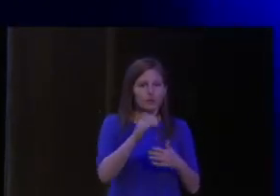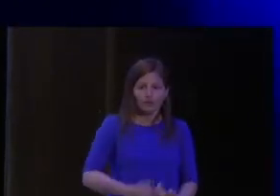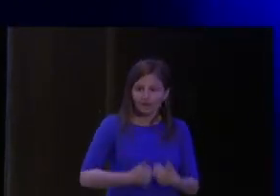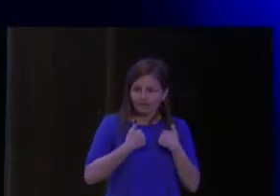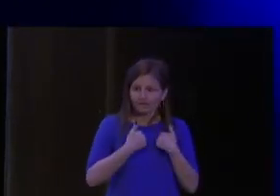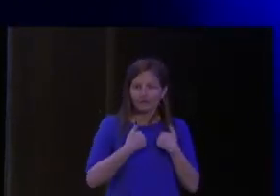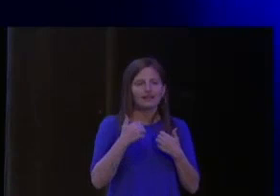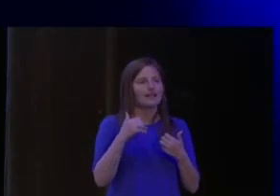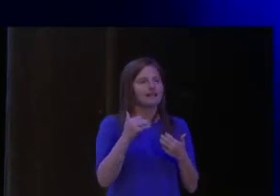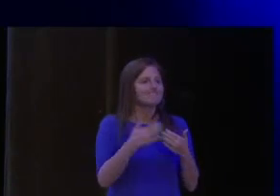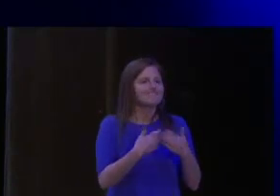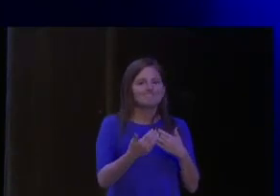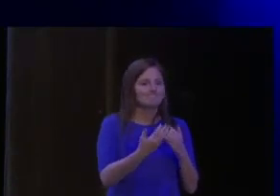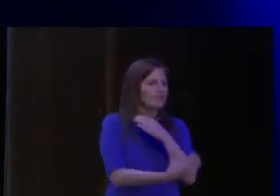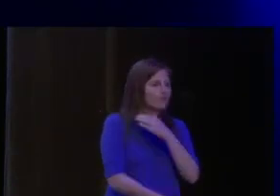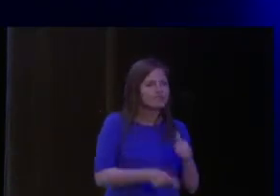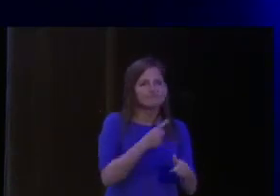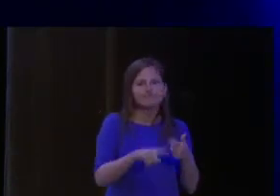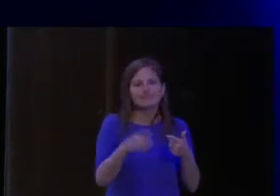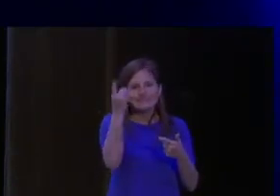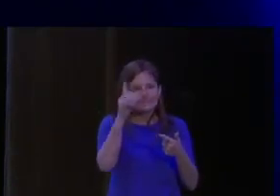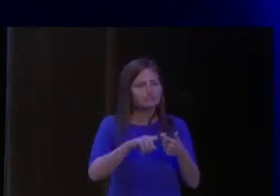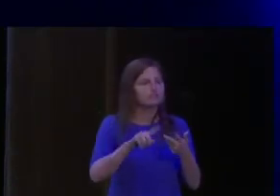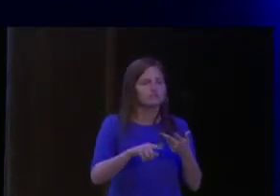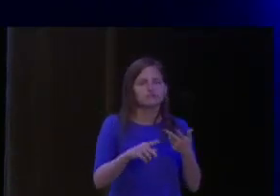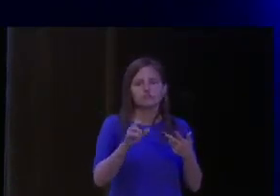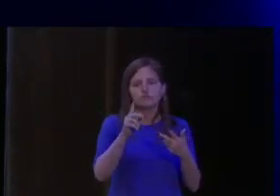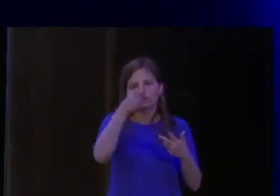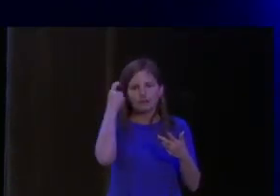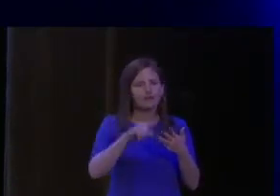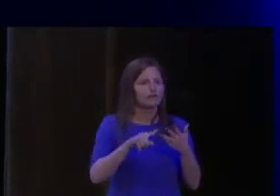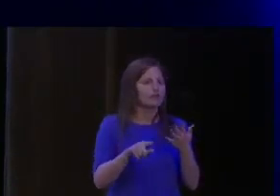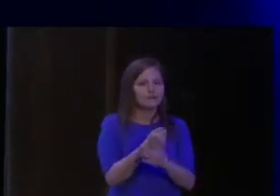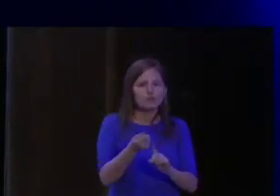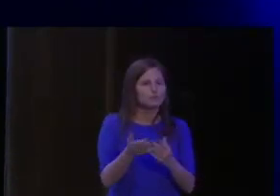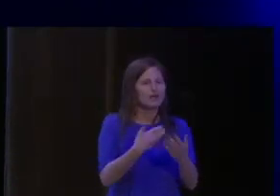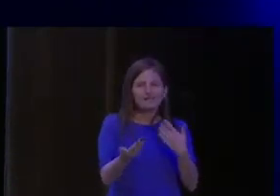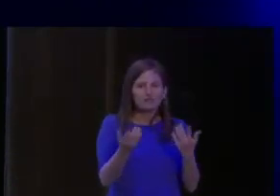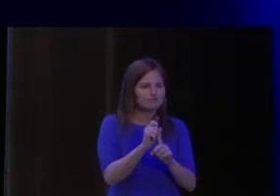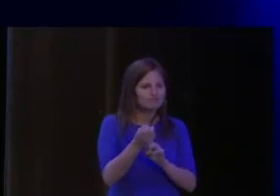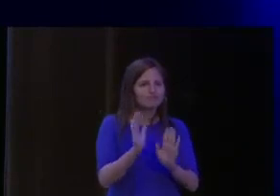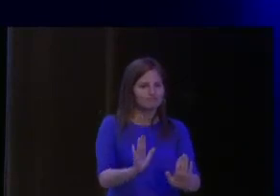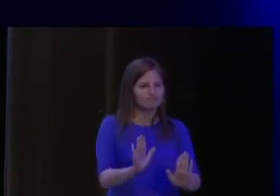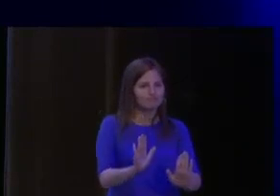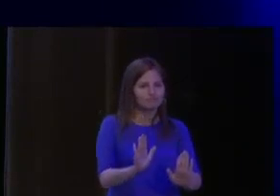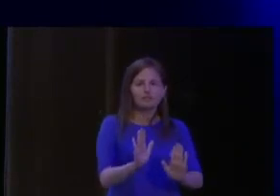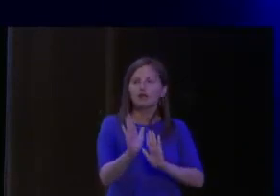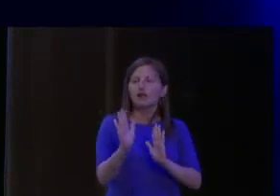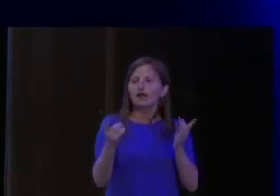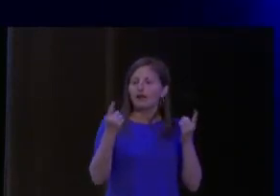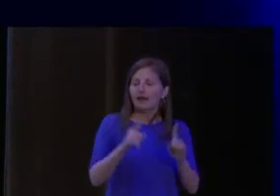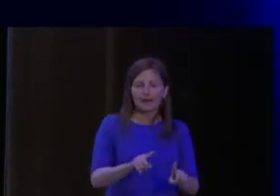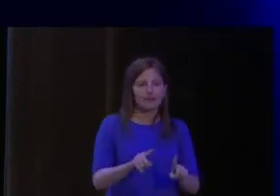life, whether it is poverty, whether it is disease, whether it is trauma, whether it is abuse, whatever the case may be. When there